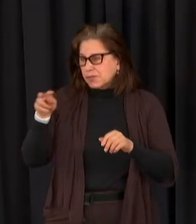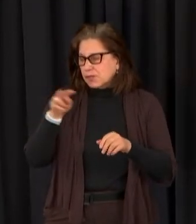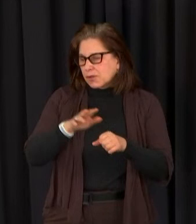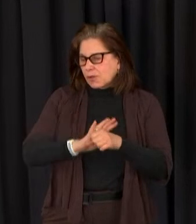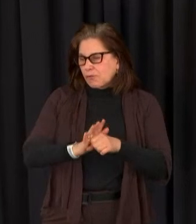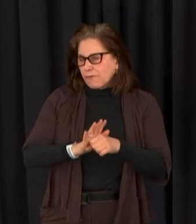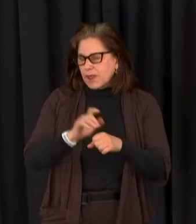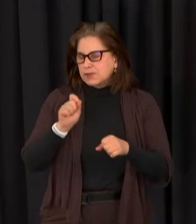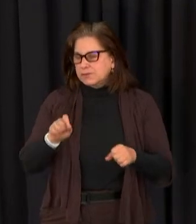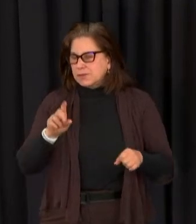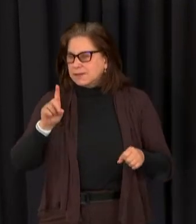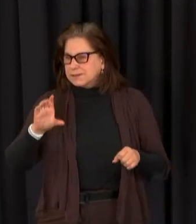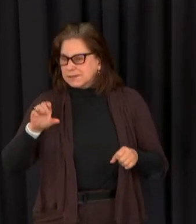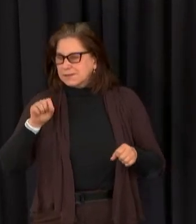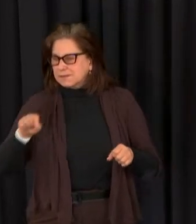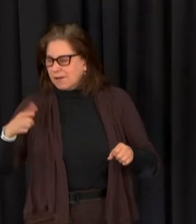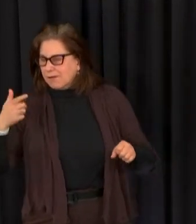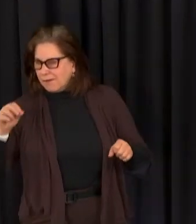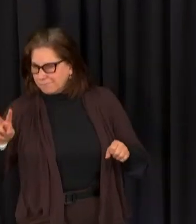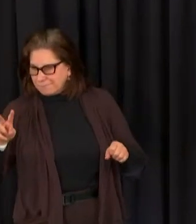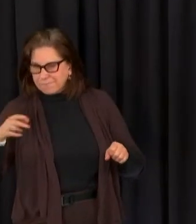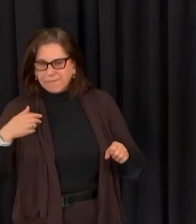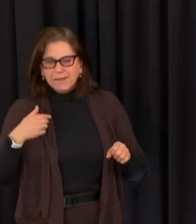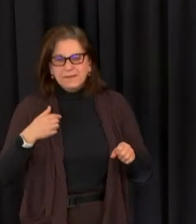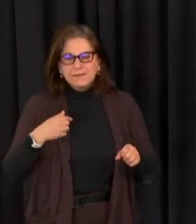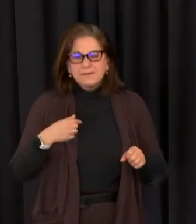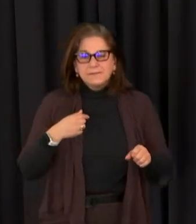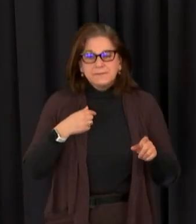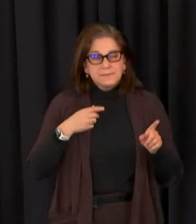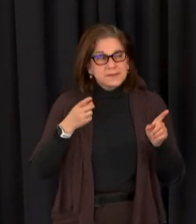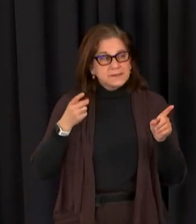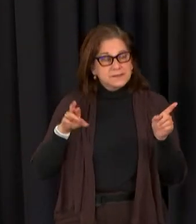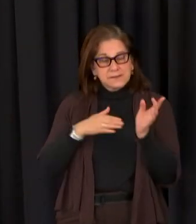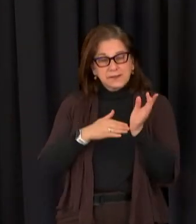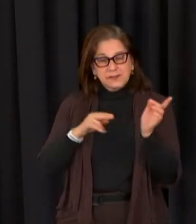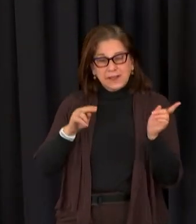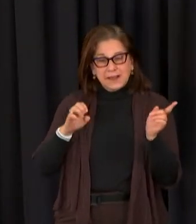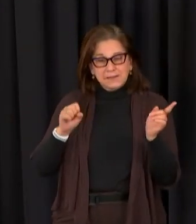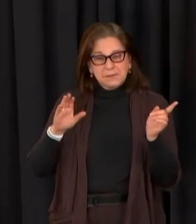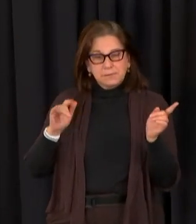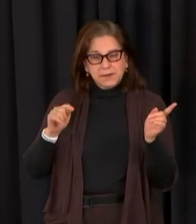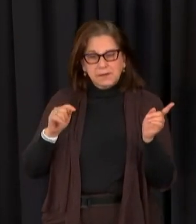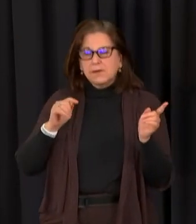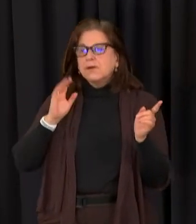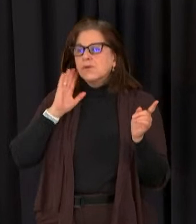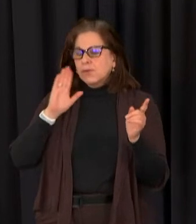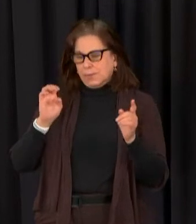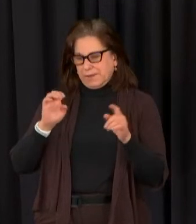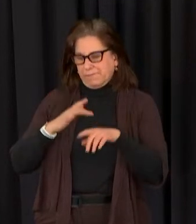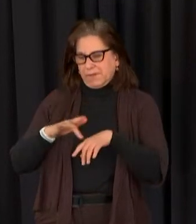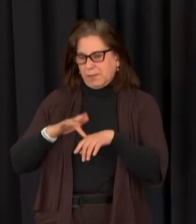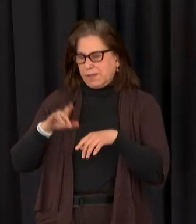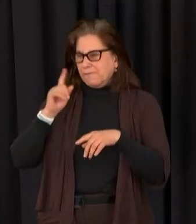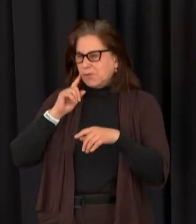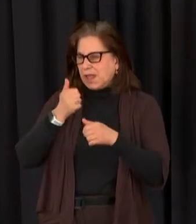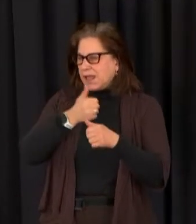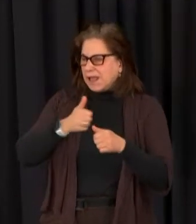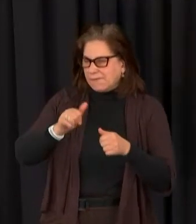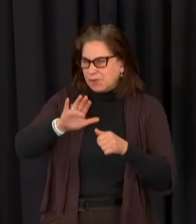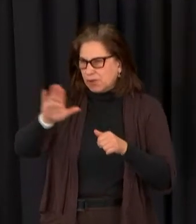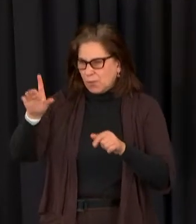coronavirus.dc.gov. We mentioned, and Dr. Nesbitt will be available for any questions you have about the